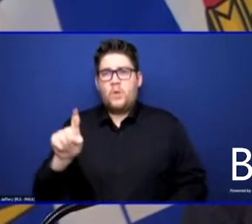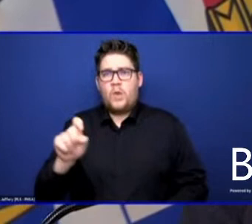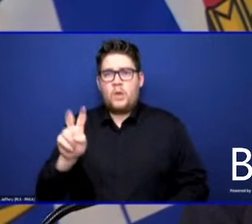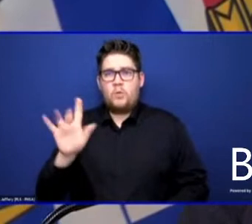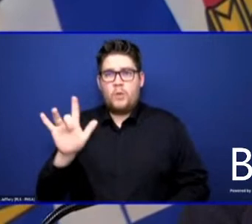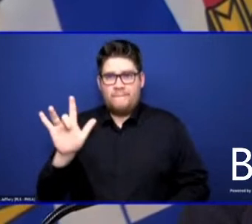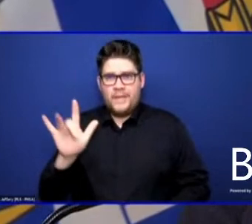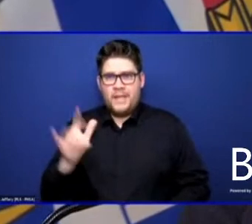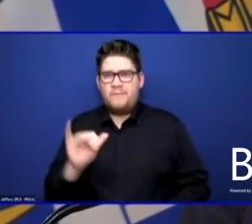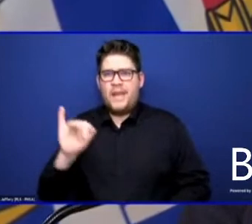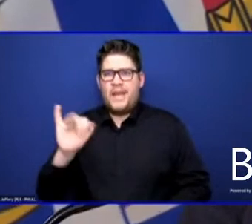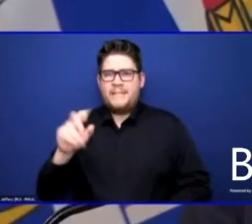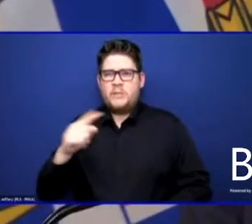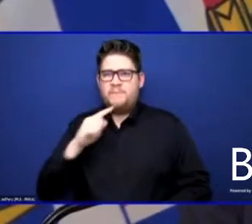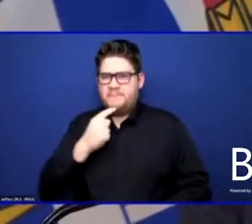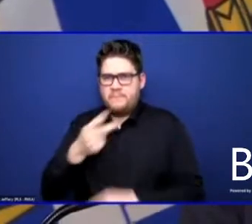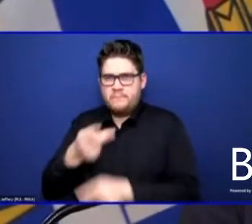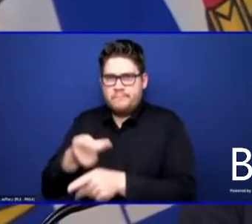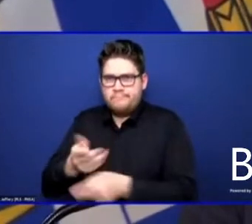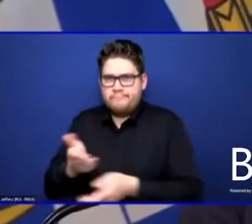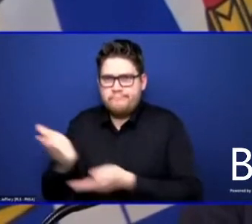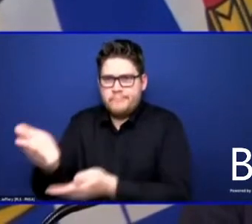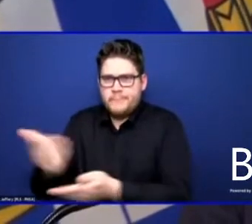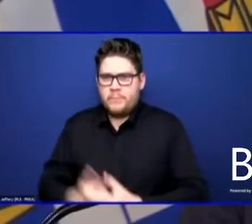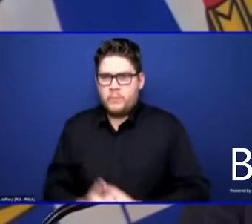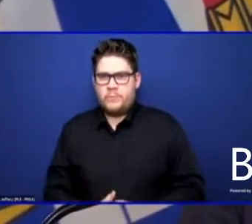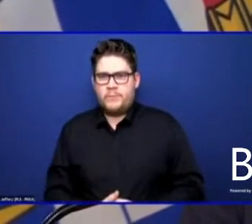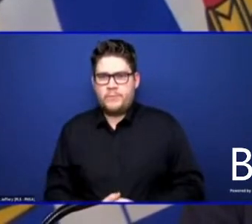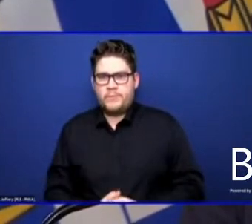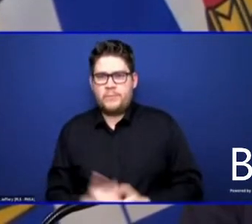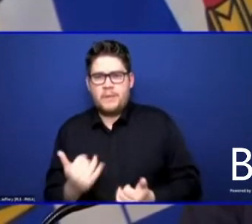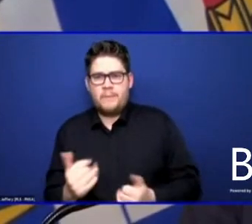16,217 people under active public health monitoring and